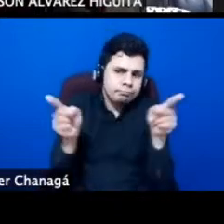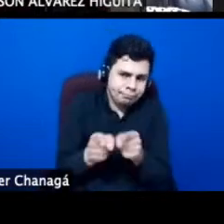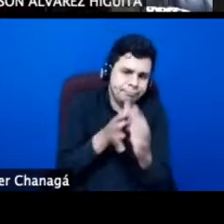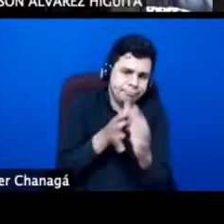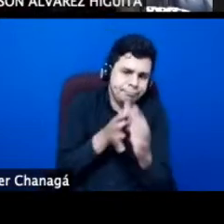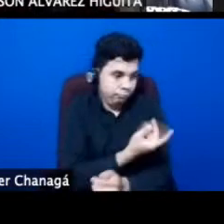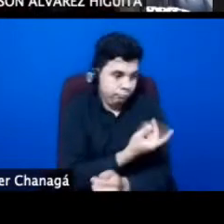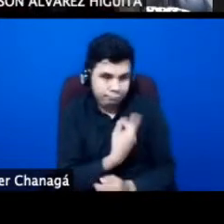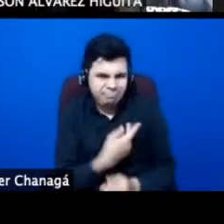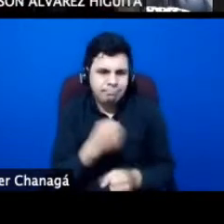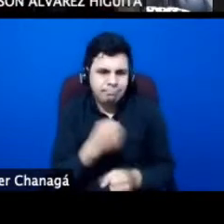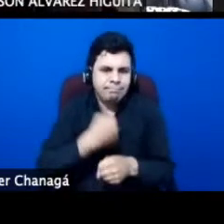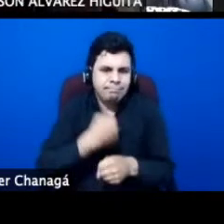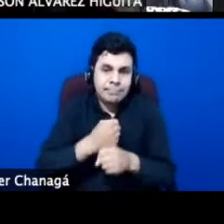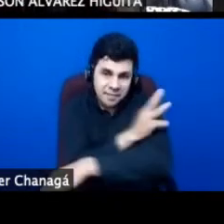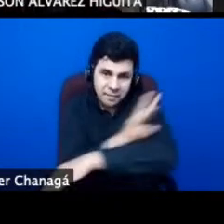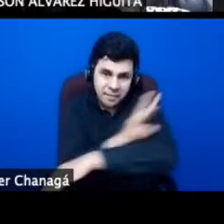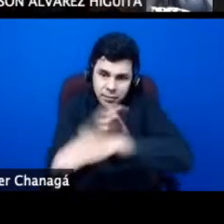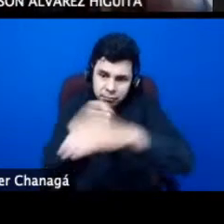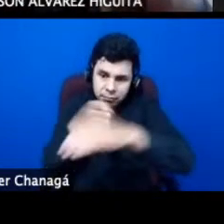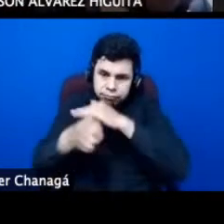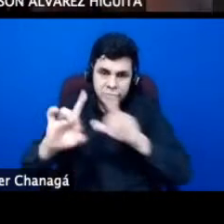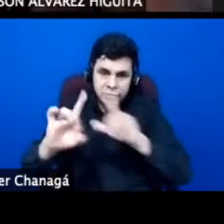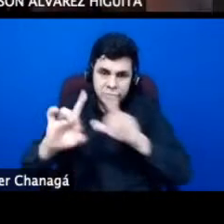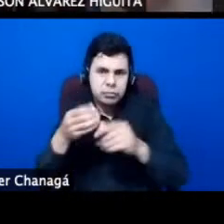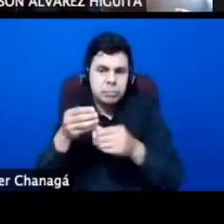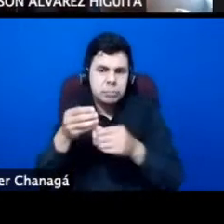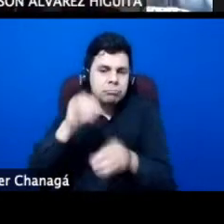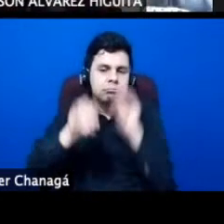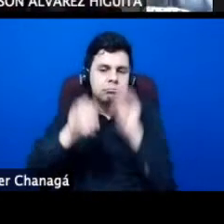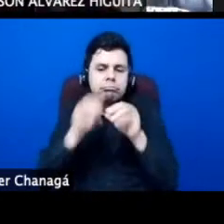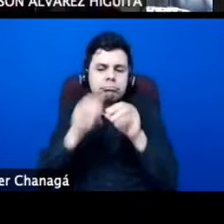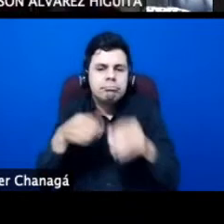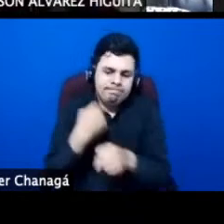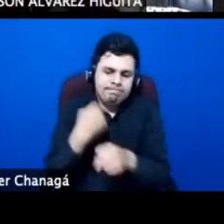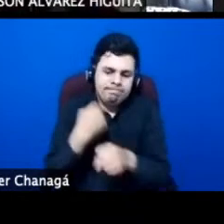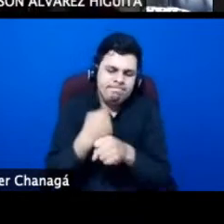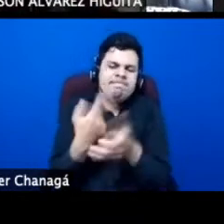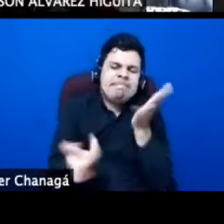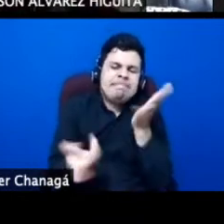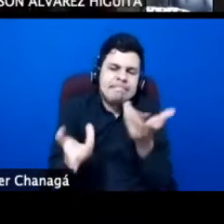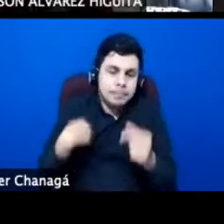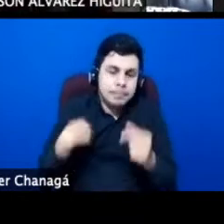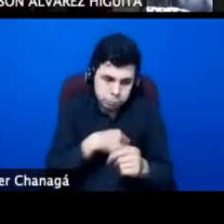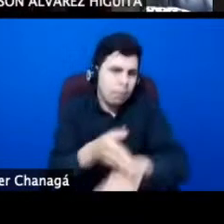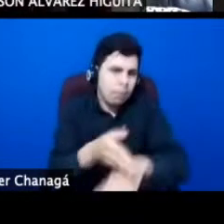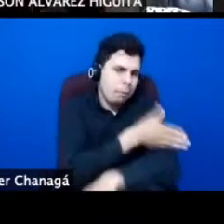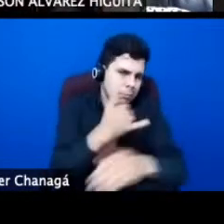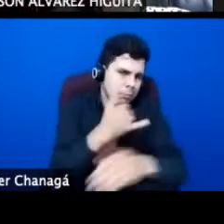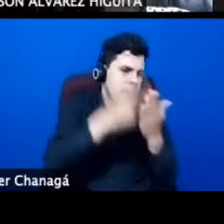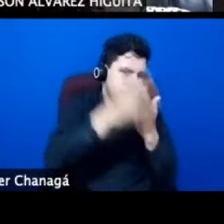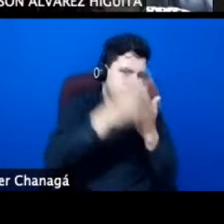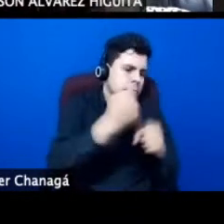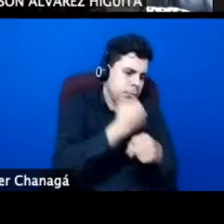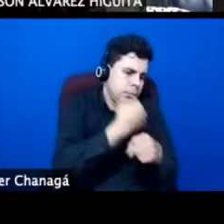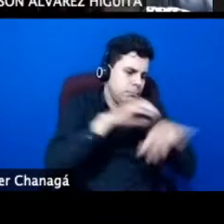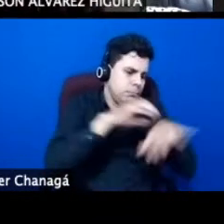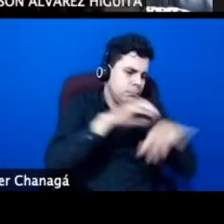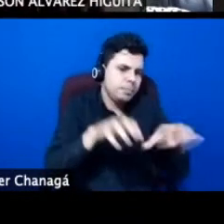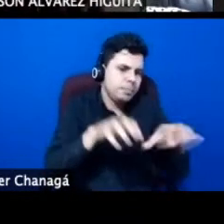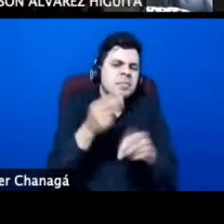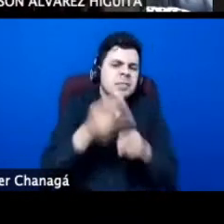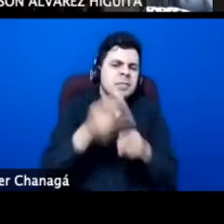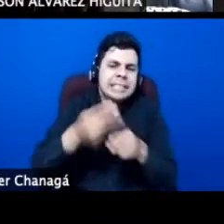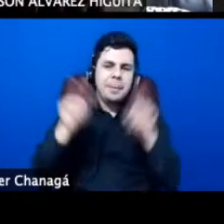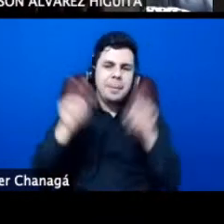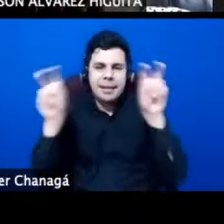plataformas virtuales y que eran unos compromisos de alguna manera con los proyectos que veníamos realizando, y uno es Tumbaga, que fue una de las cosas que no les decía ahorita, que